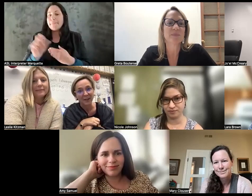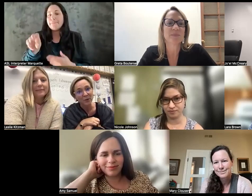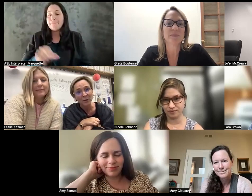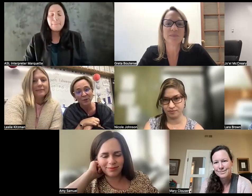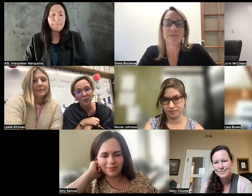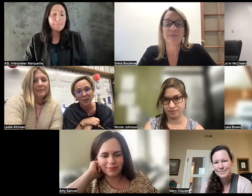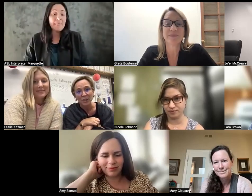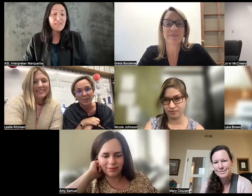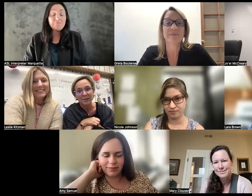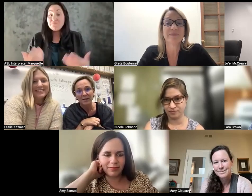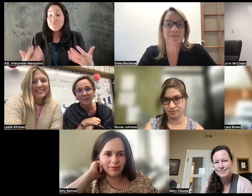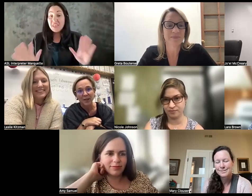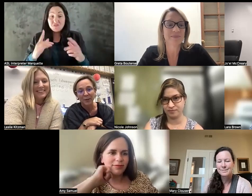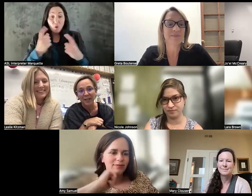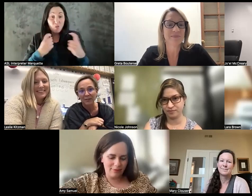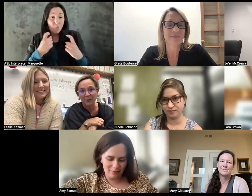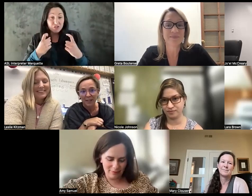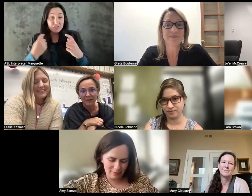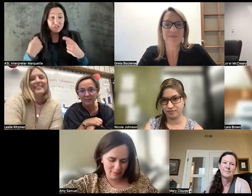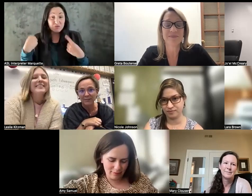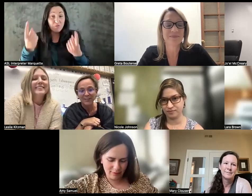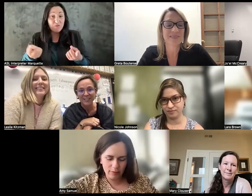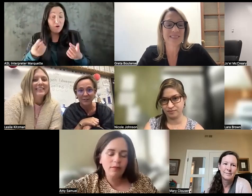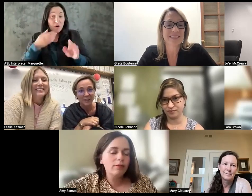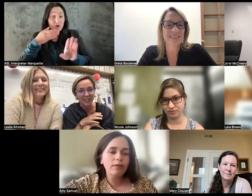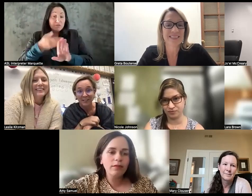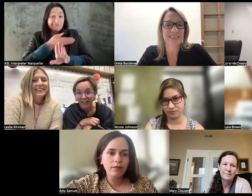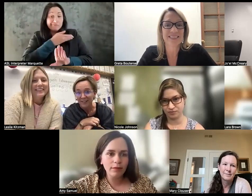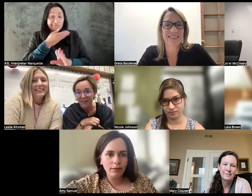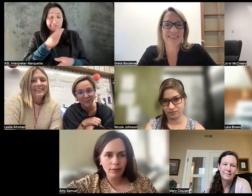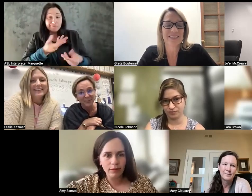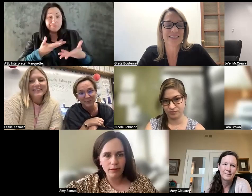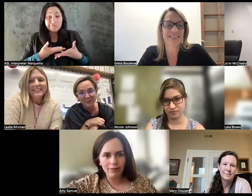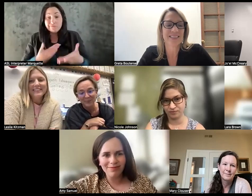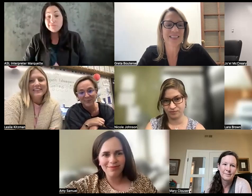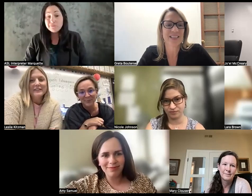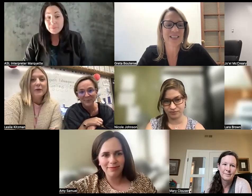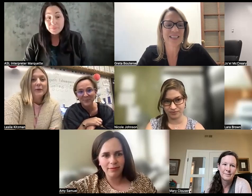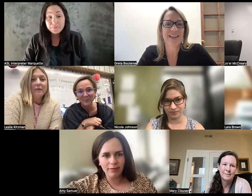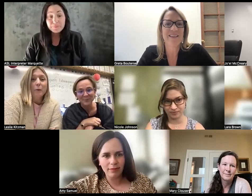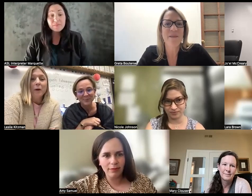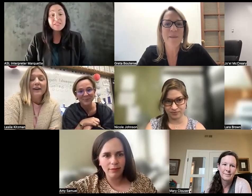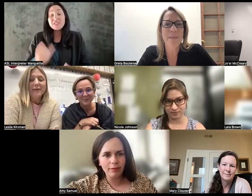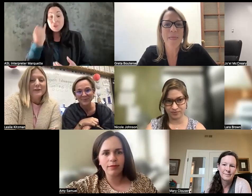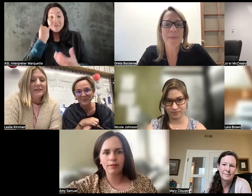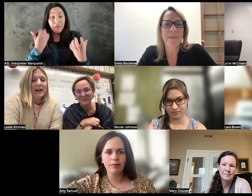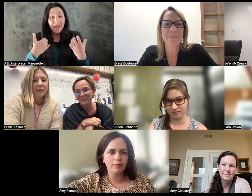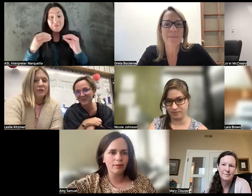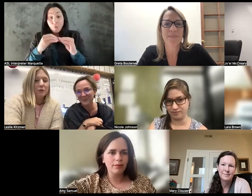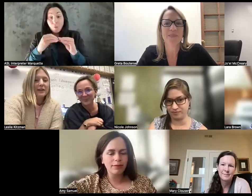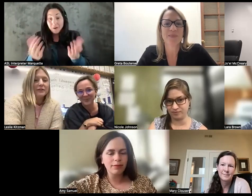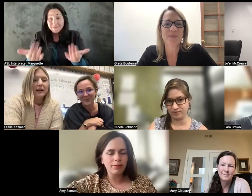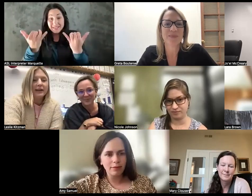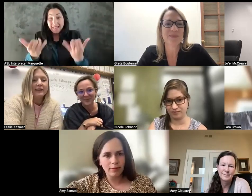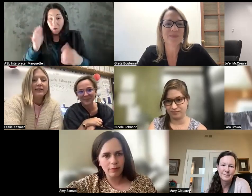And those are the questions that we have been given in advance. So if you have more, now is your time